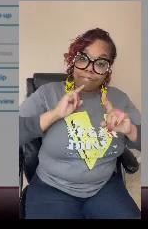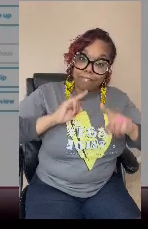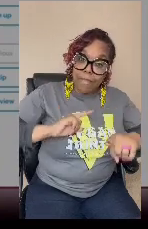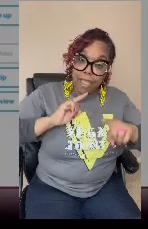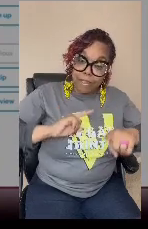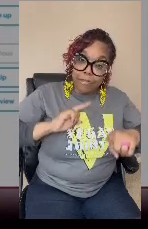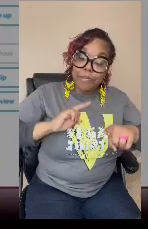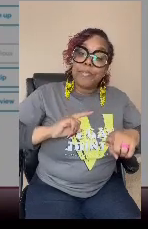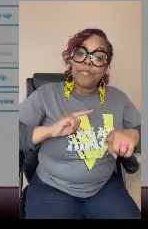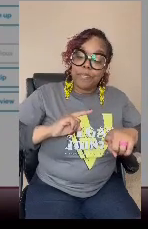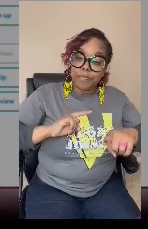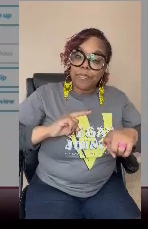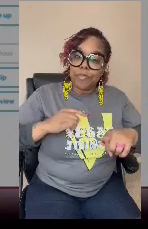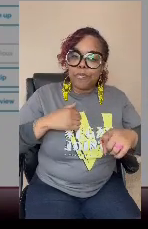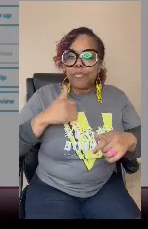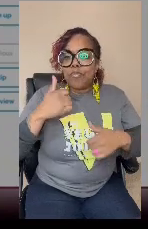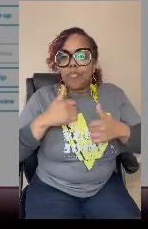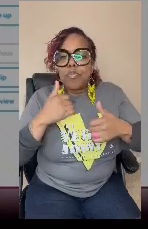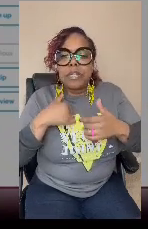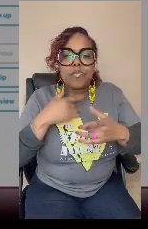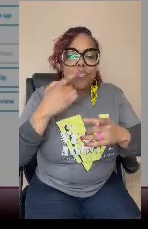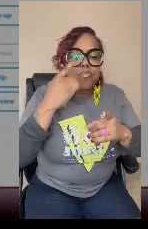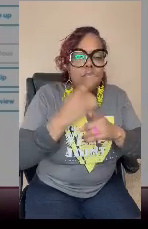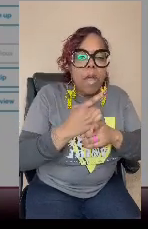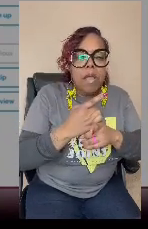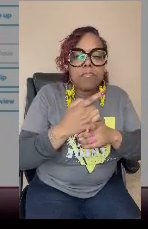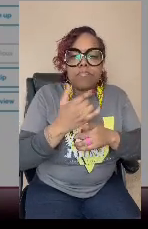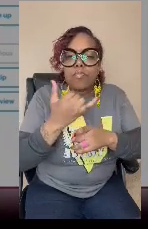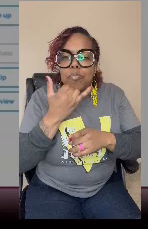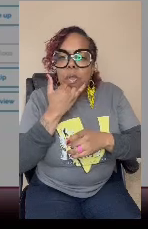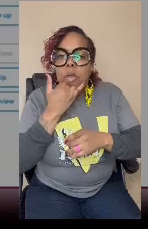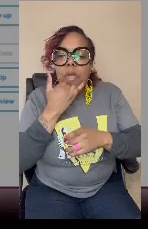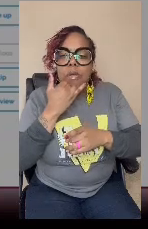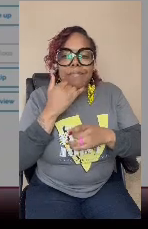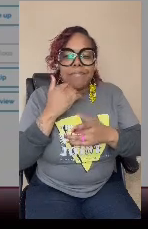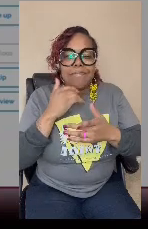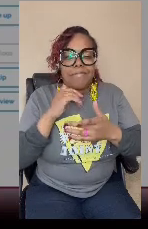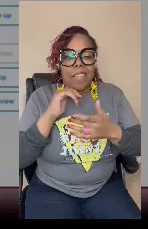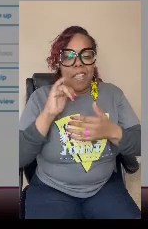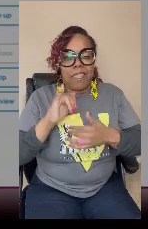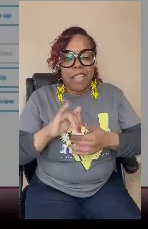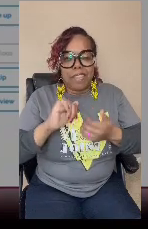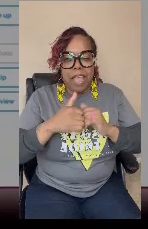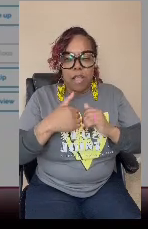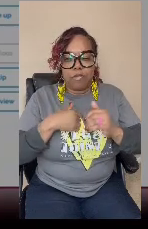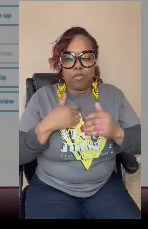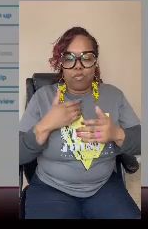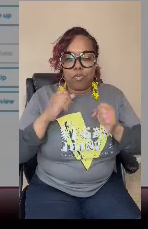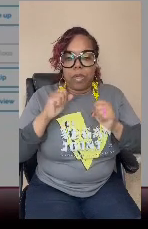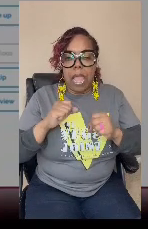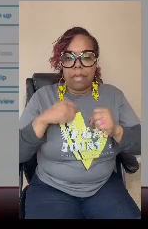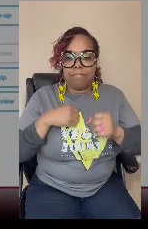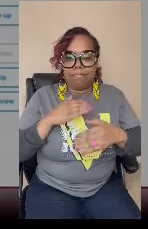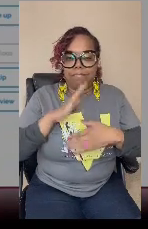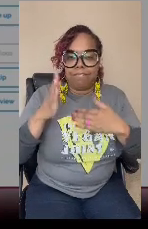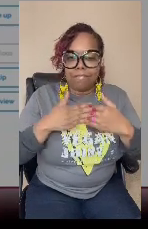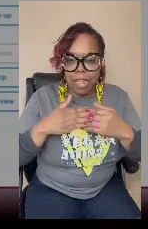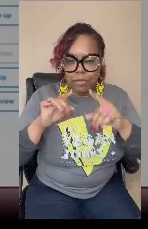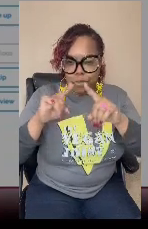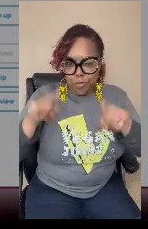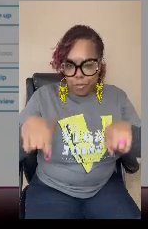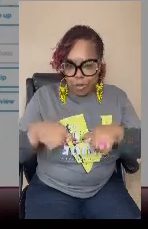an answer in order to move forward to the next screen. So we'll just click Let's Begin.